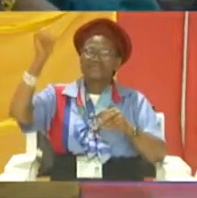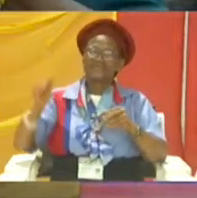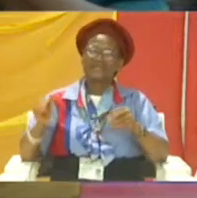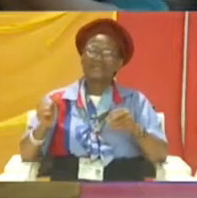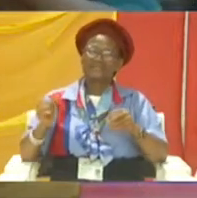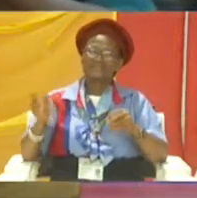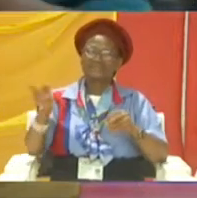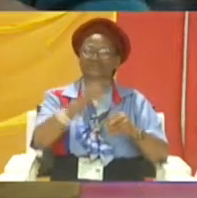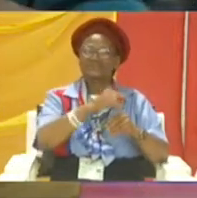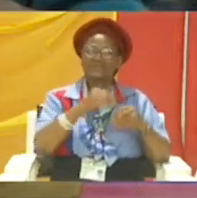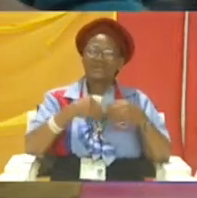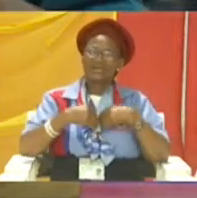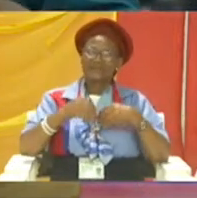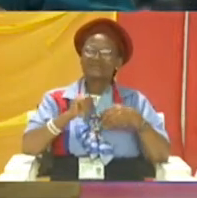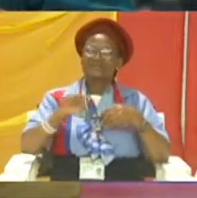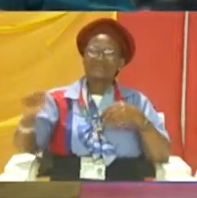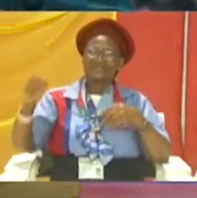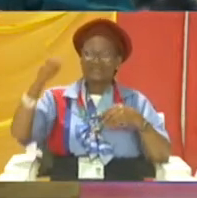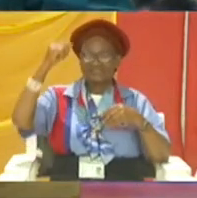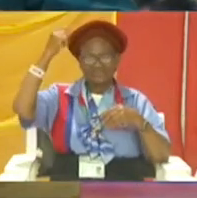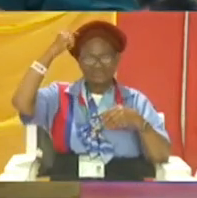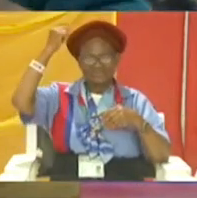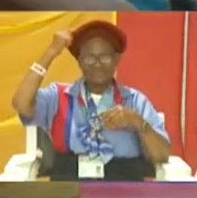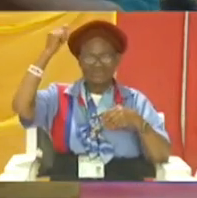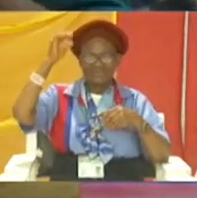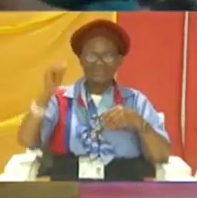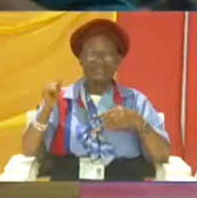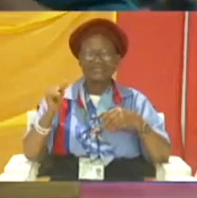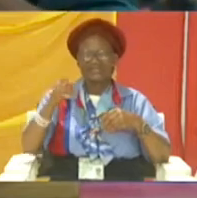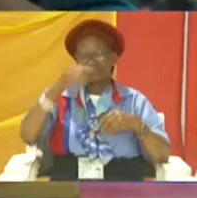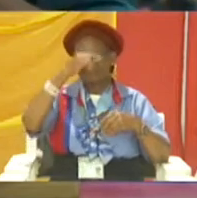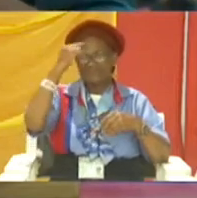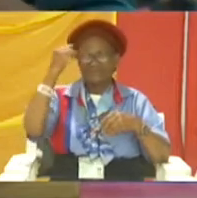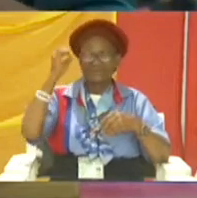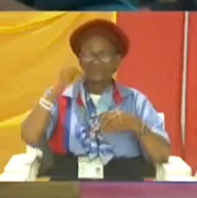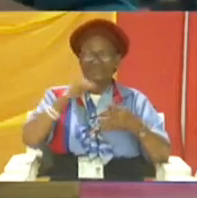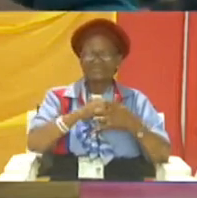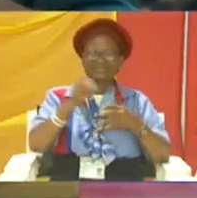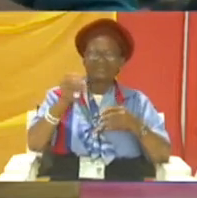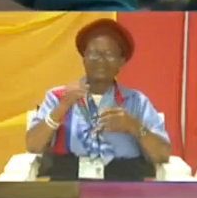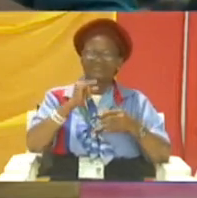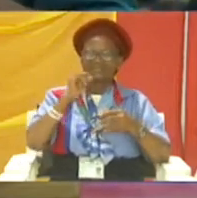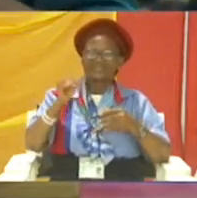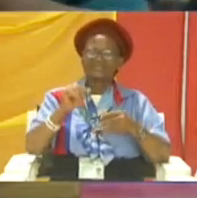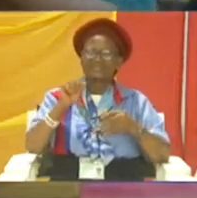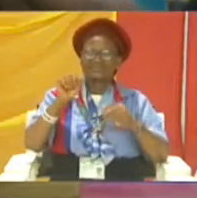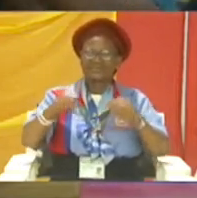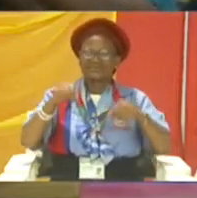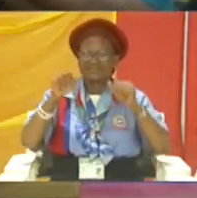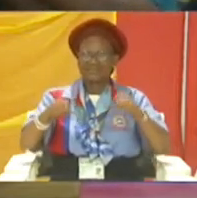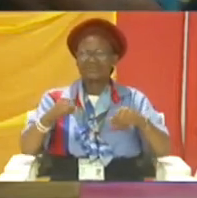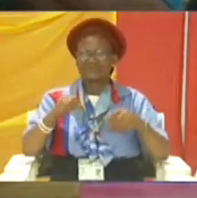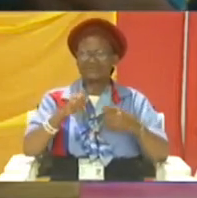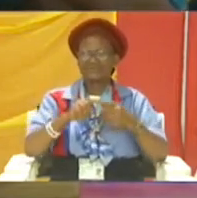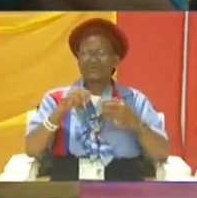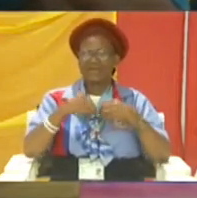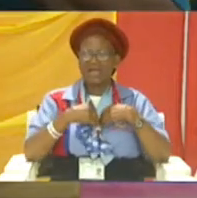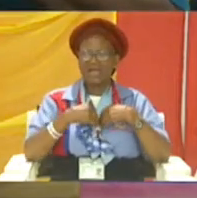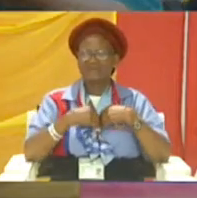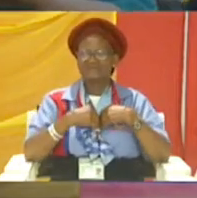Spiritually, you have a jubilee. Because it is possible to